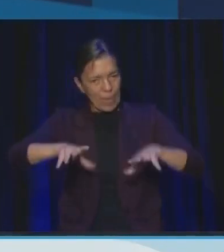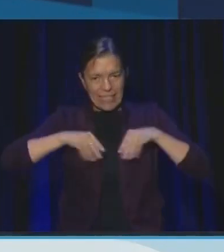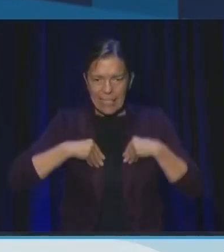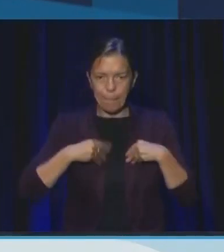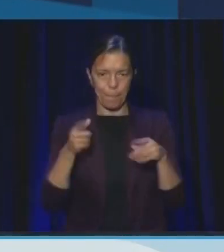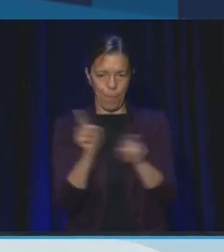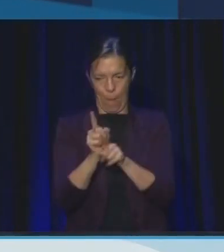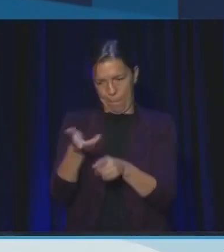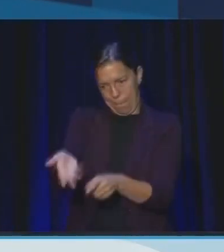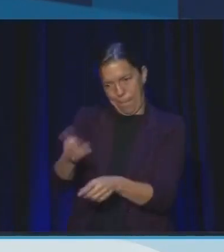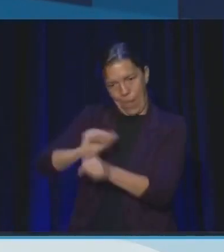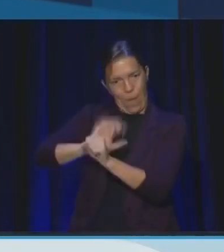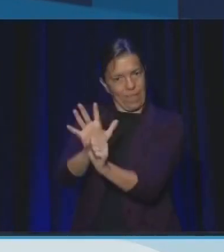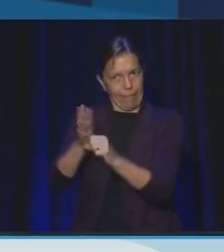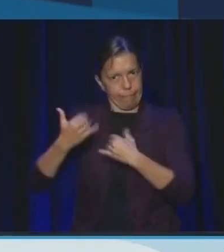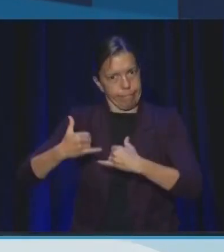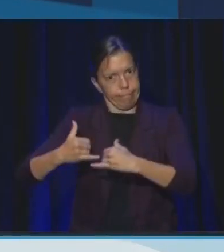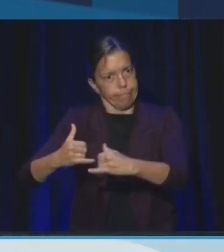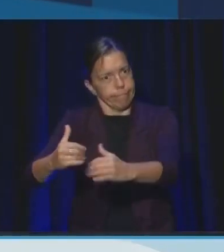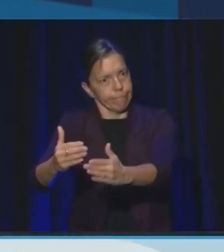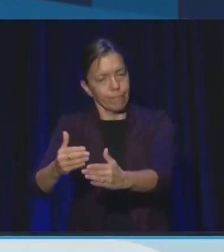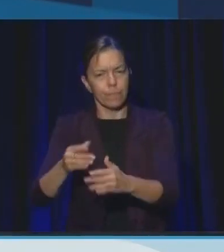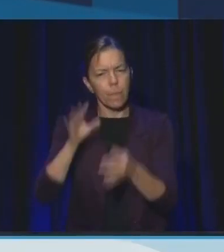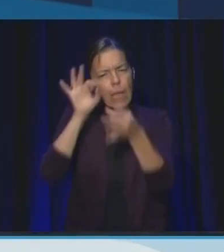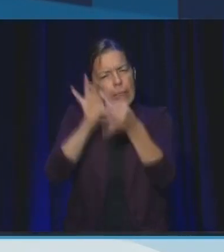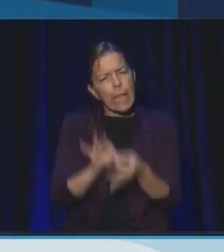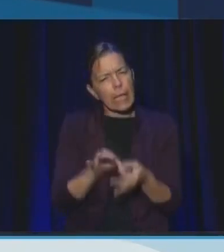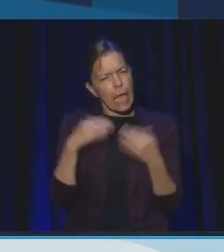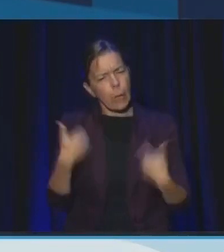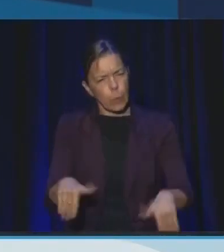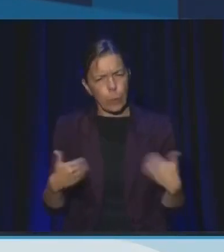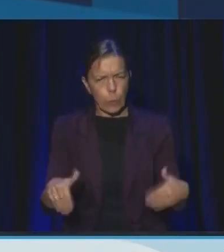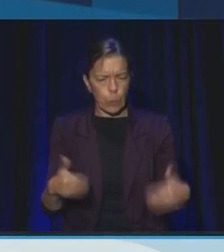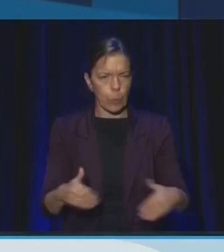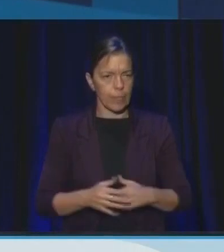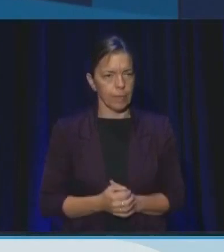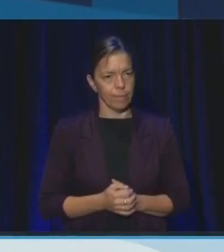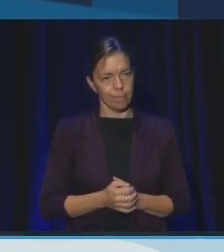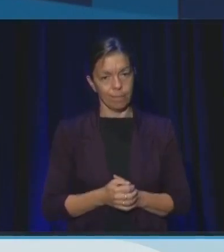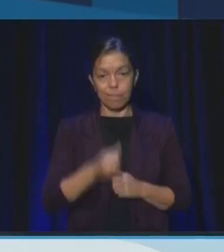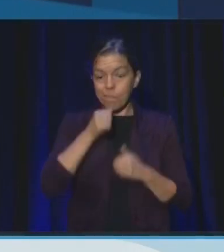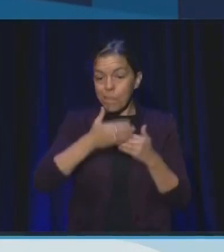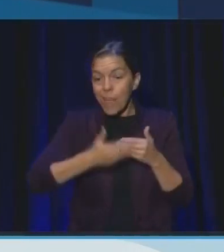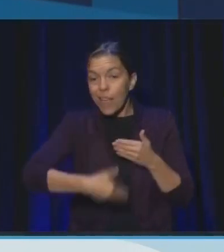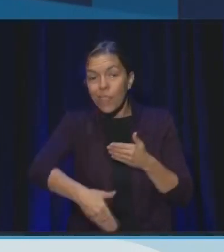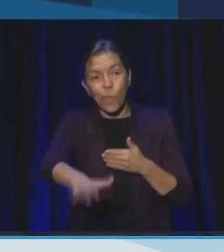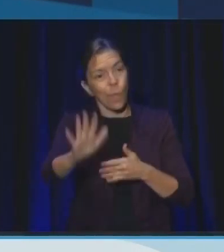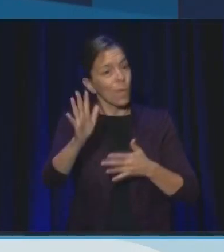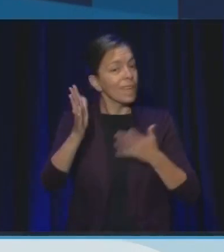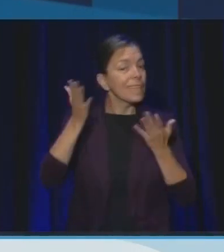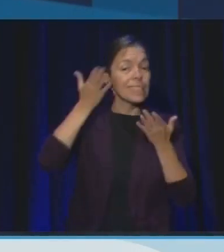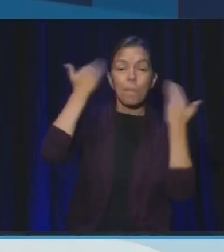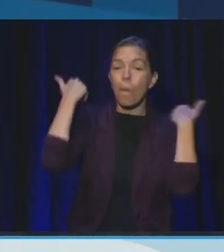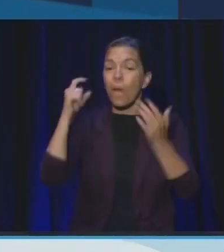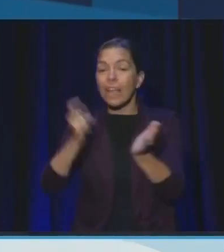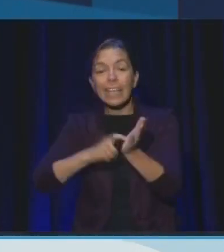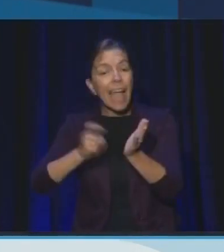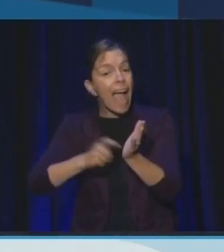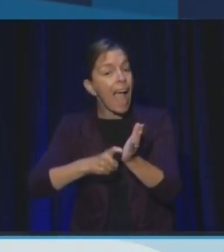It means that for a good amount of you need to accept